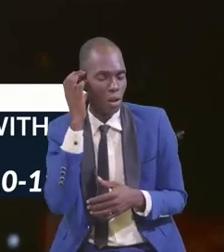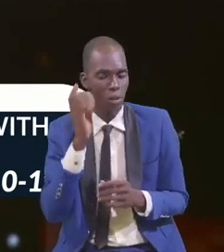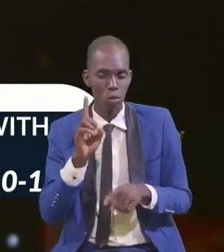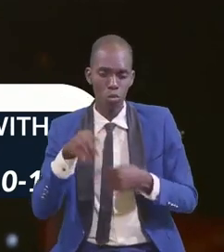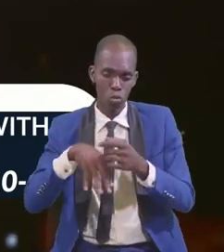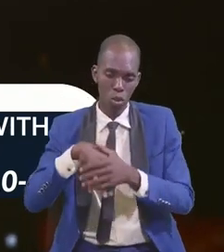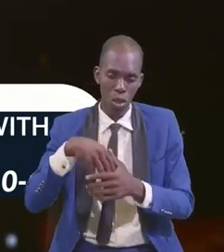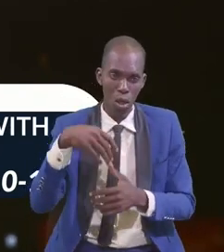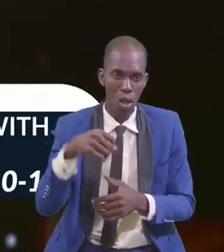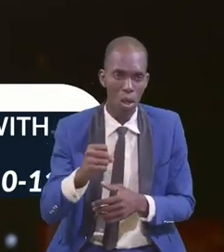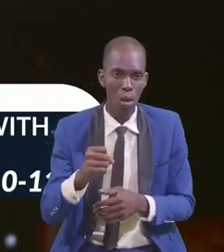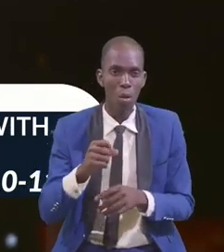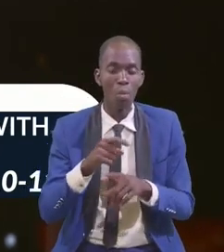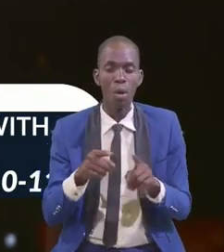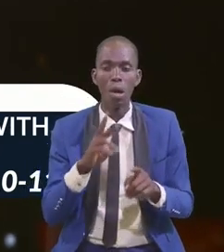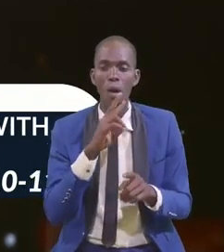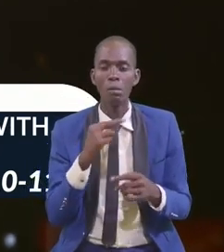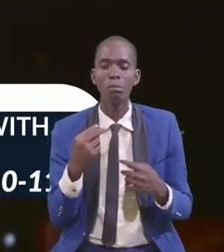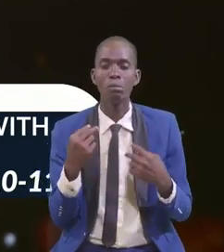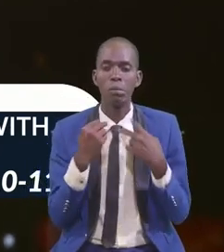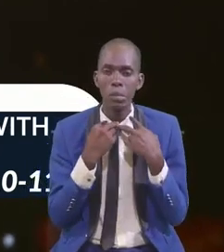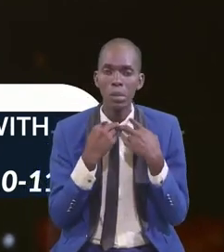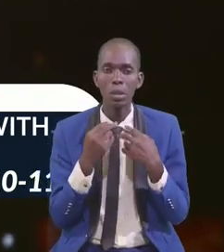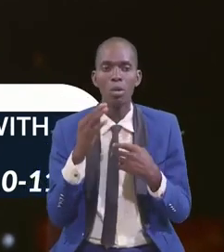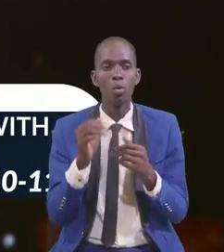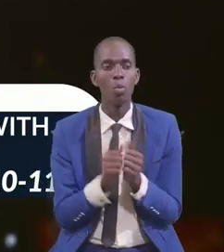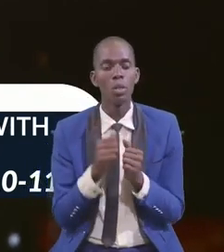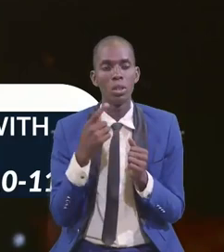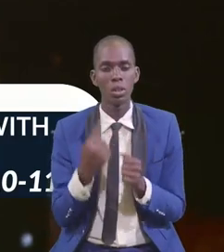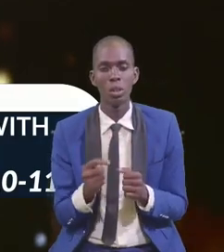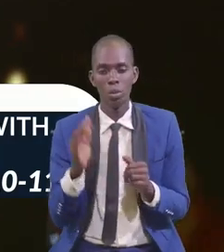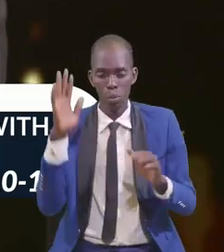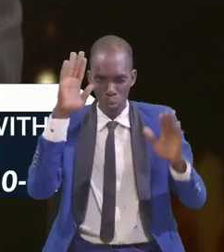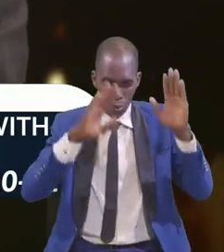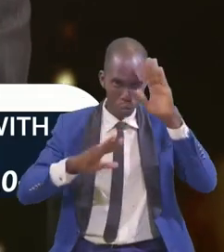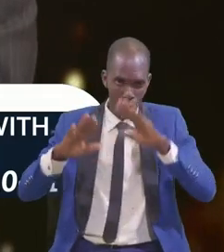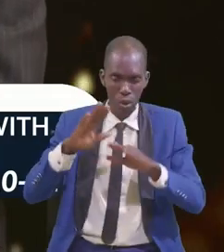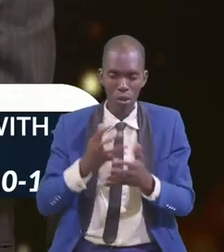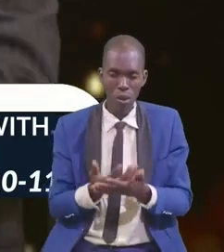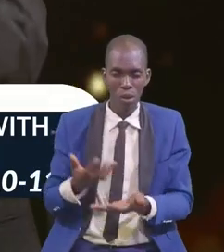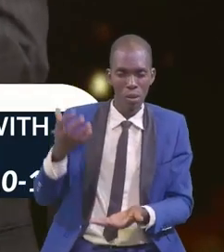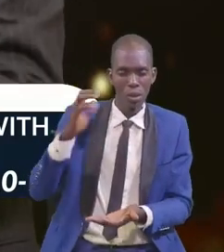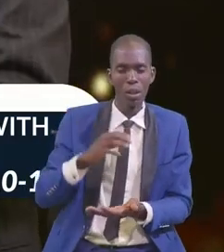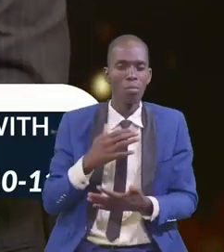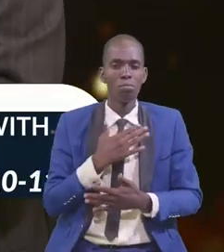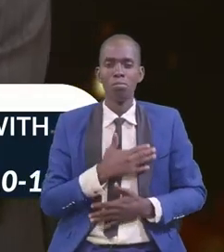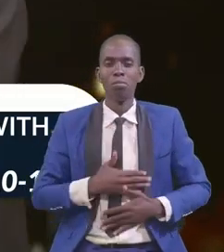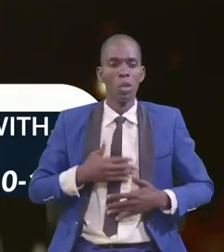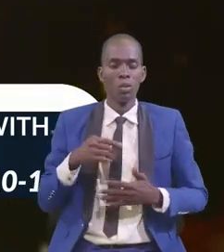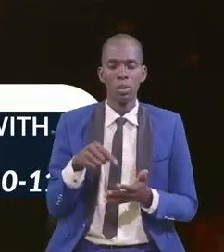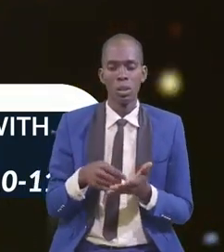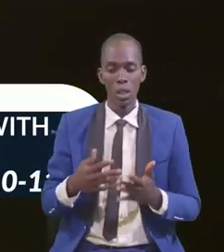the cares and the riches and the pleasures of this life, and bring